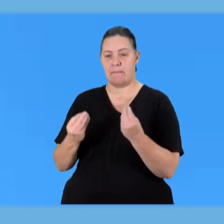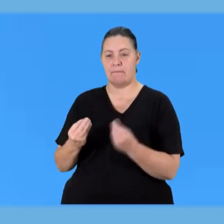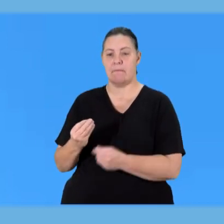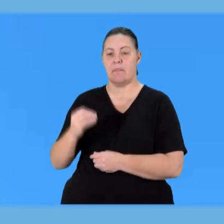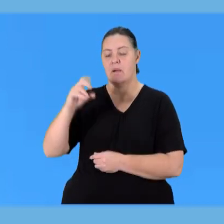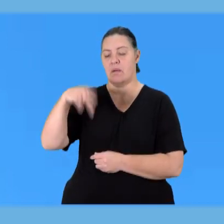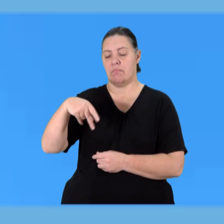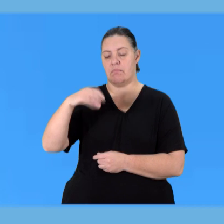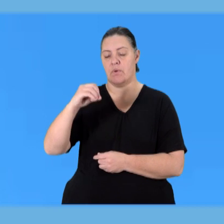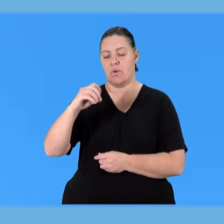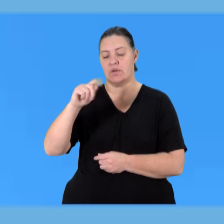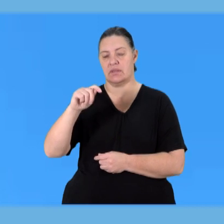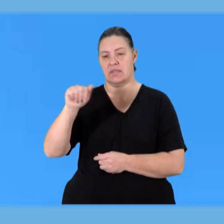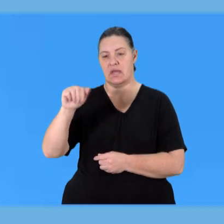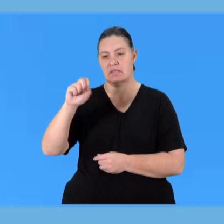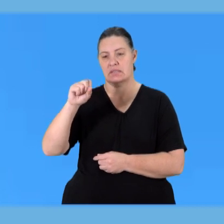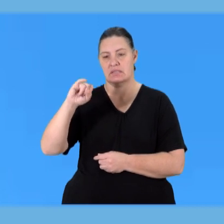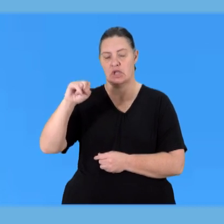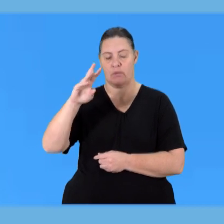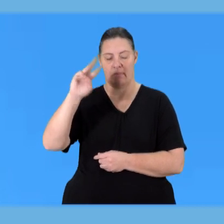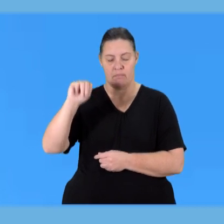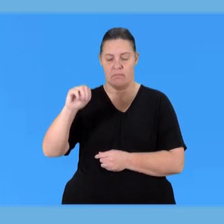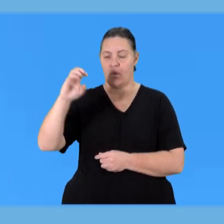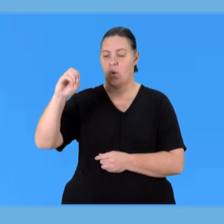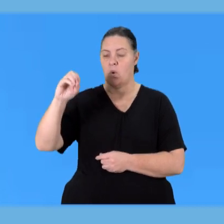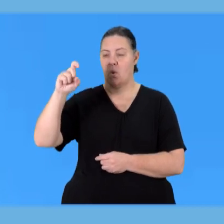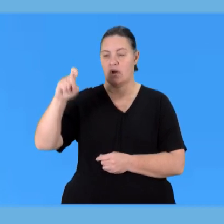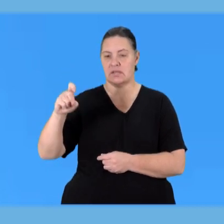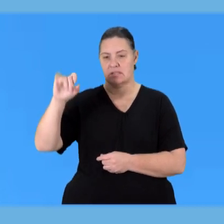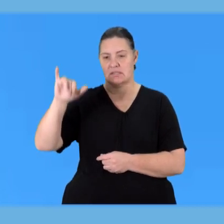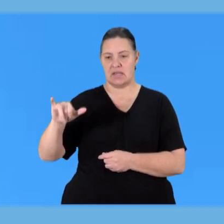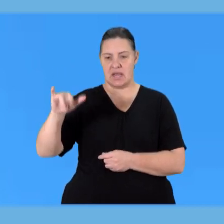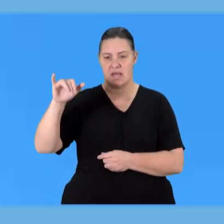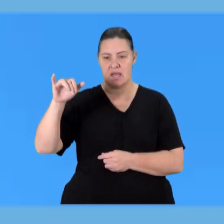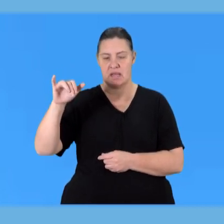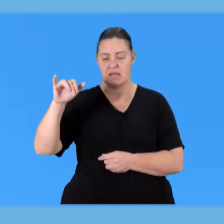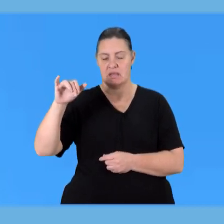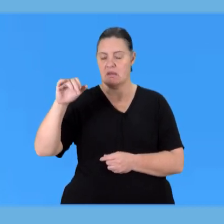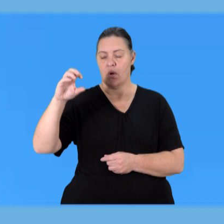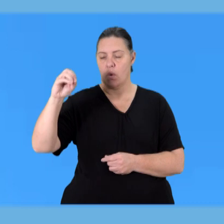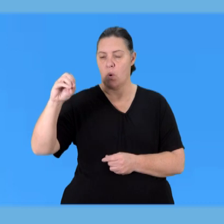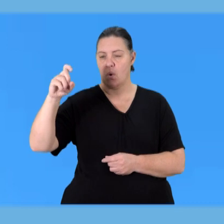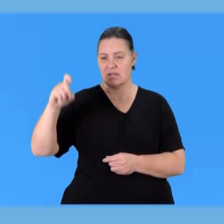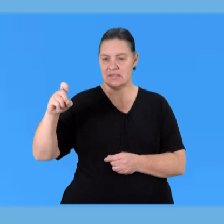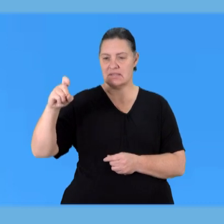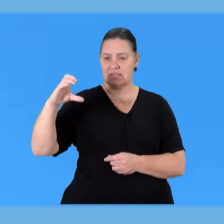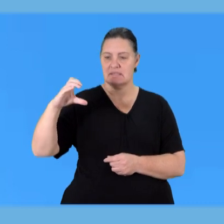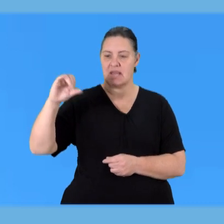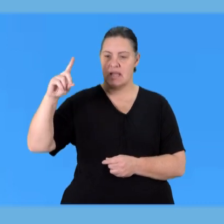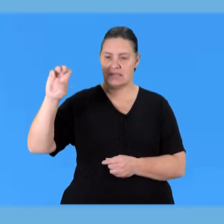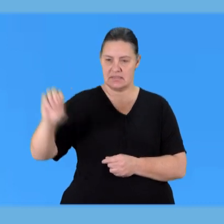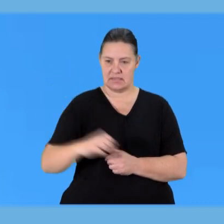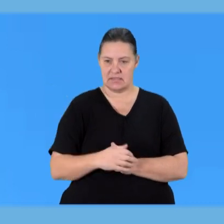This will react to form potassium oxide. So it's our iron oxide. Our iron oxide, so let's write it